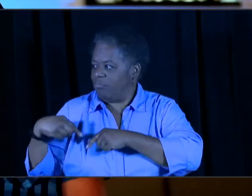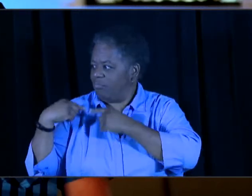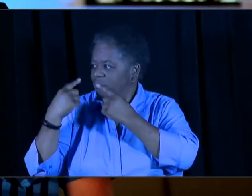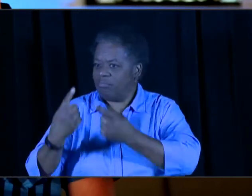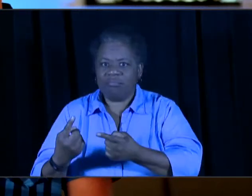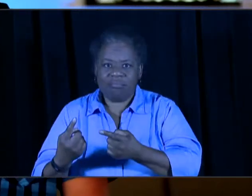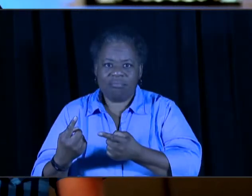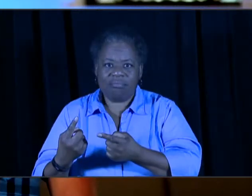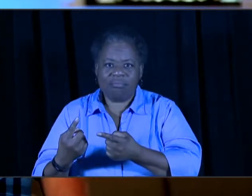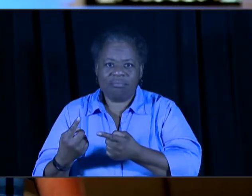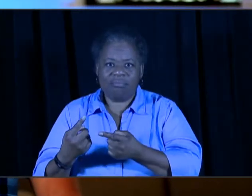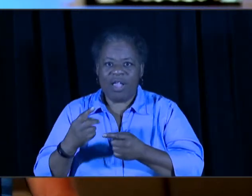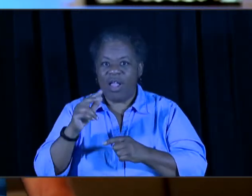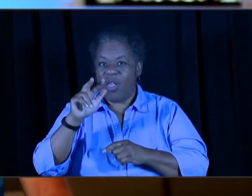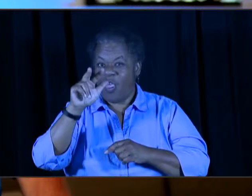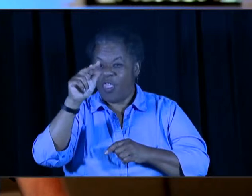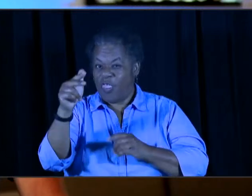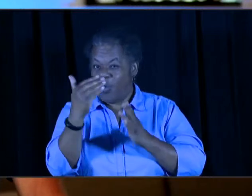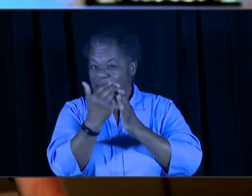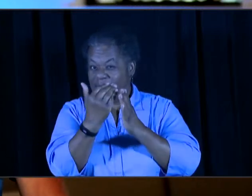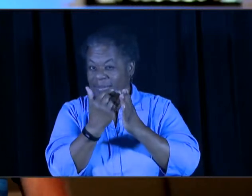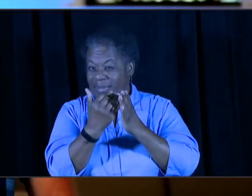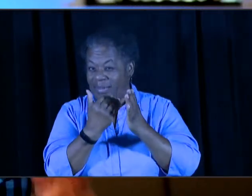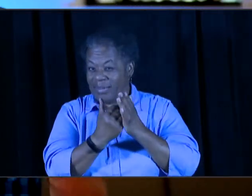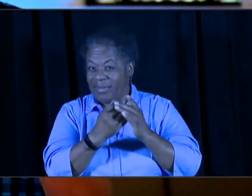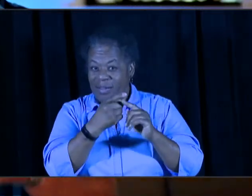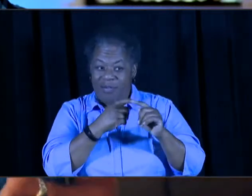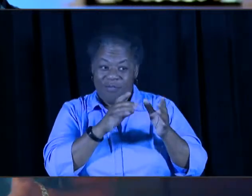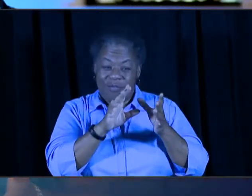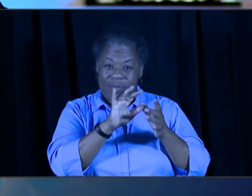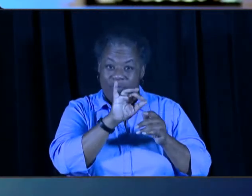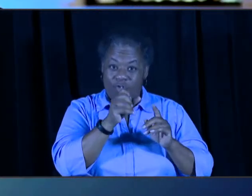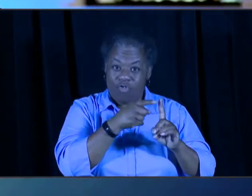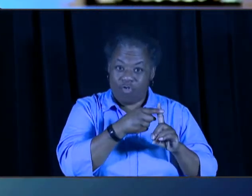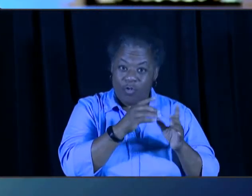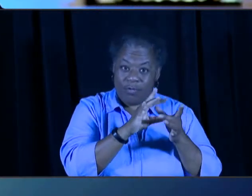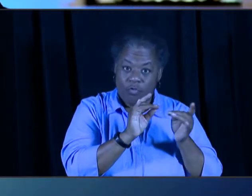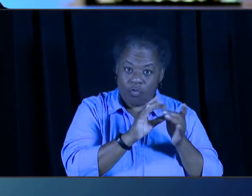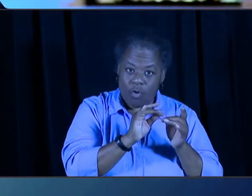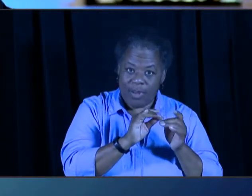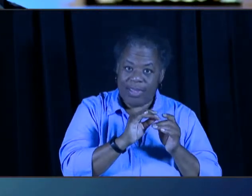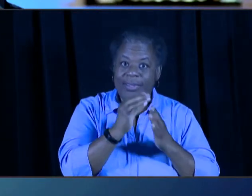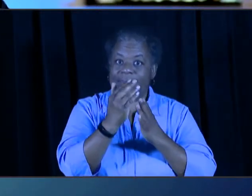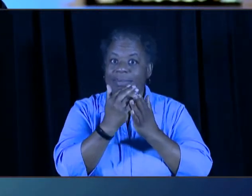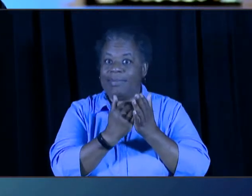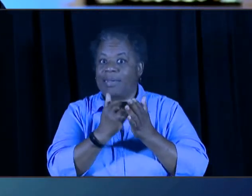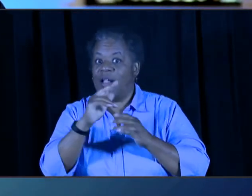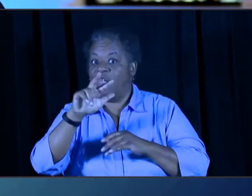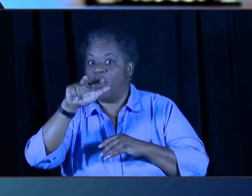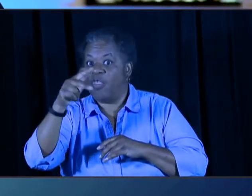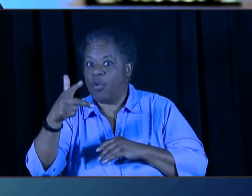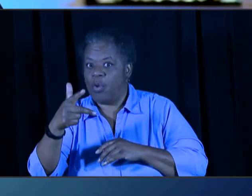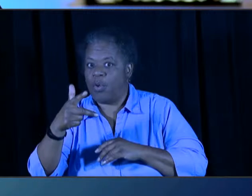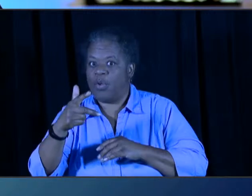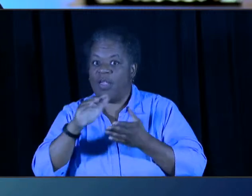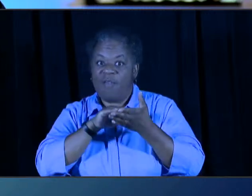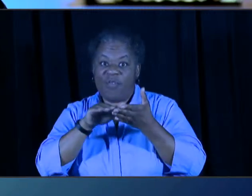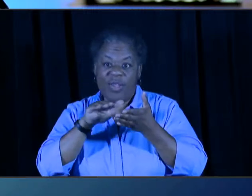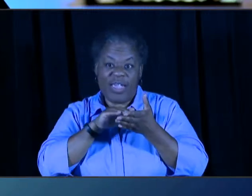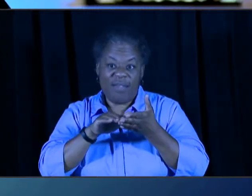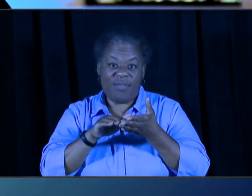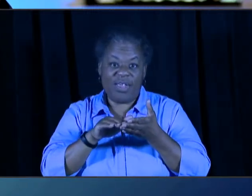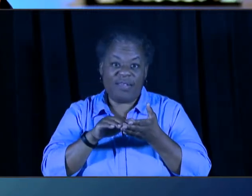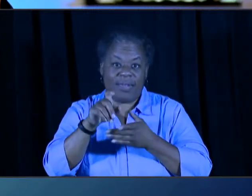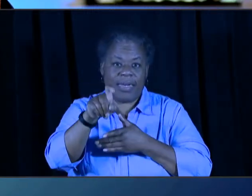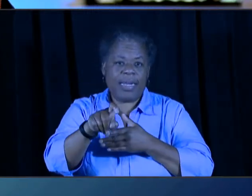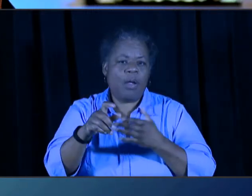that leads to our third lesson from Joseph's story, which is that forgiveness takes a change of heart. Forgiveness takes